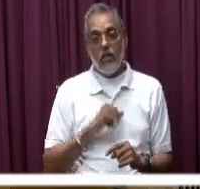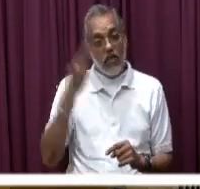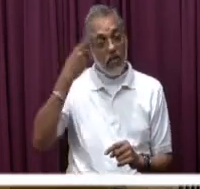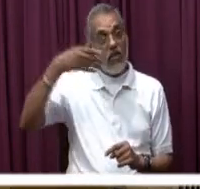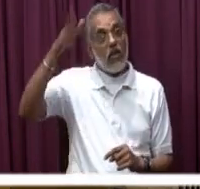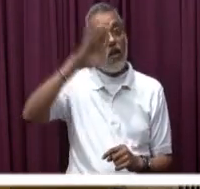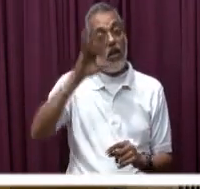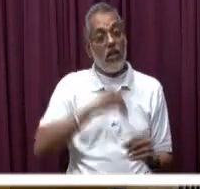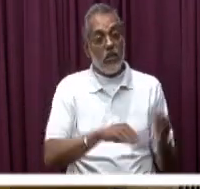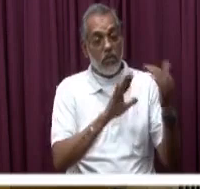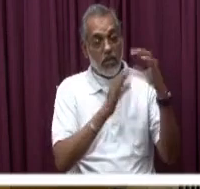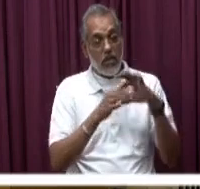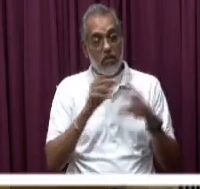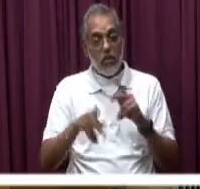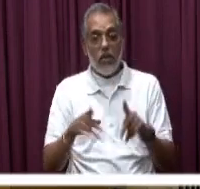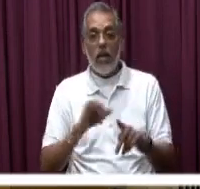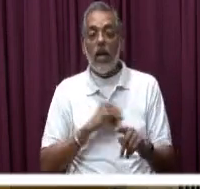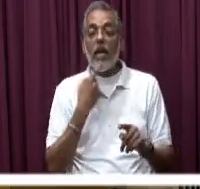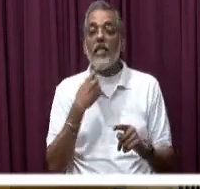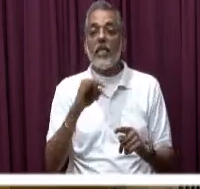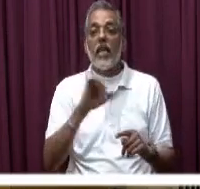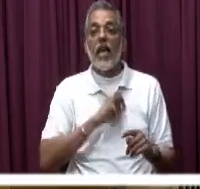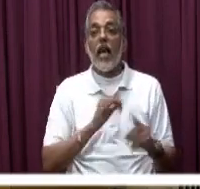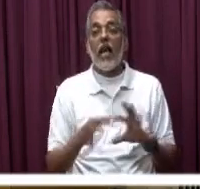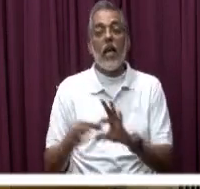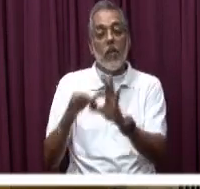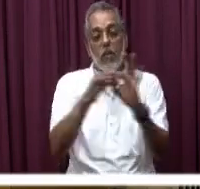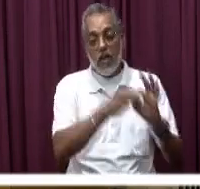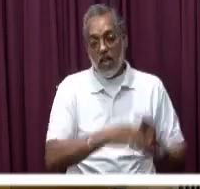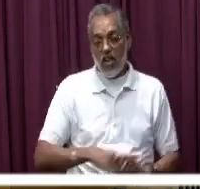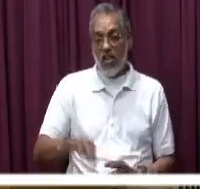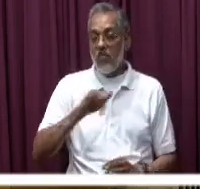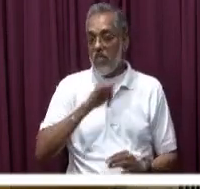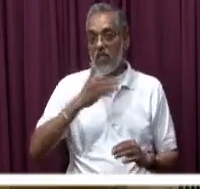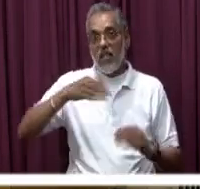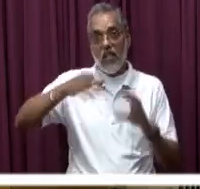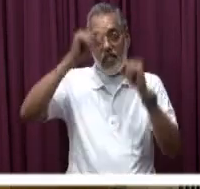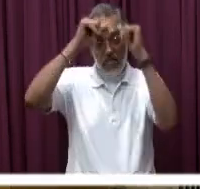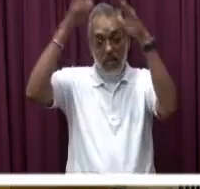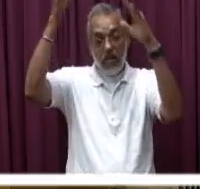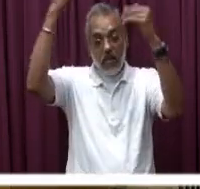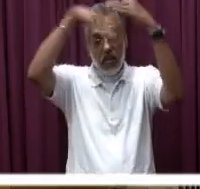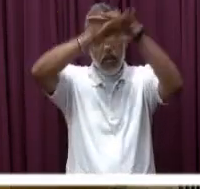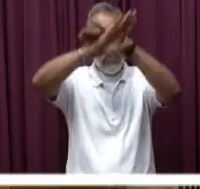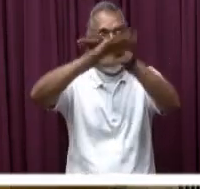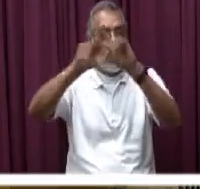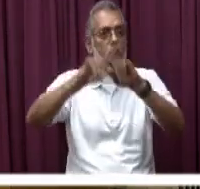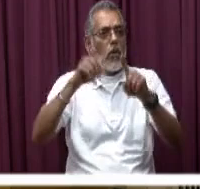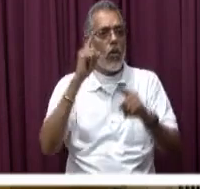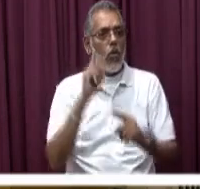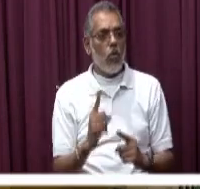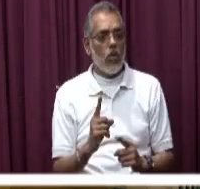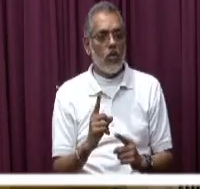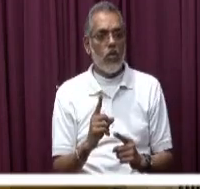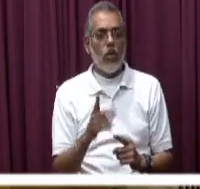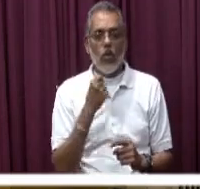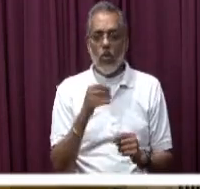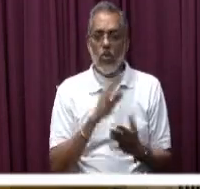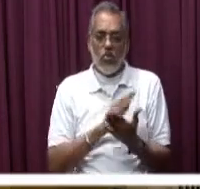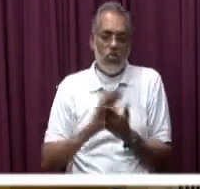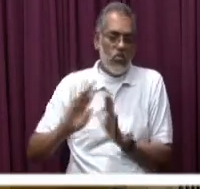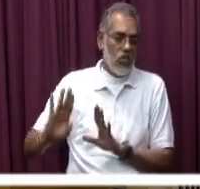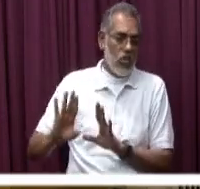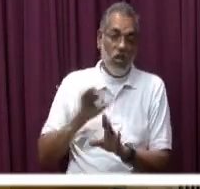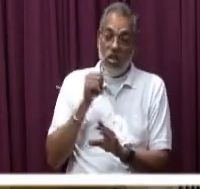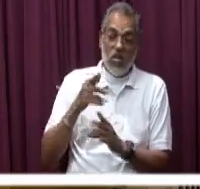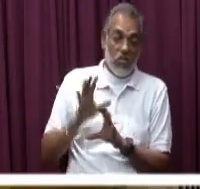men, I will declare myself for him in the presence of my Father in heaven. But the one who disowns me in